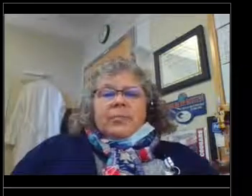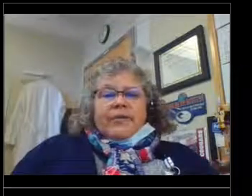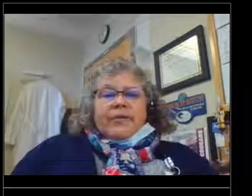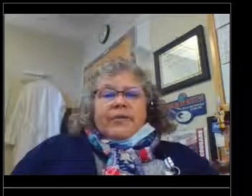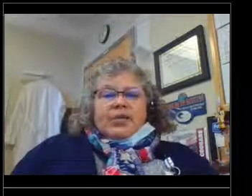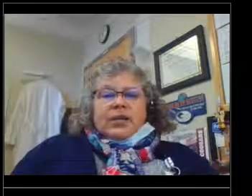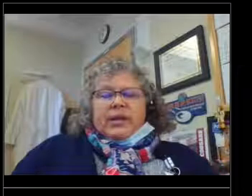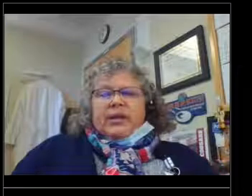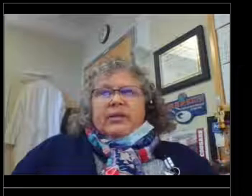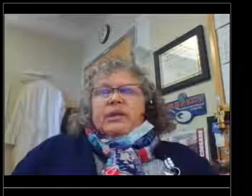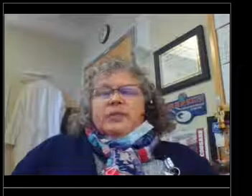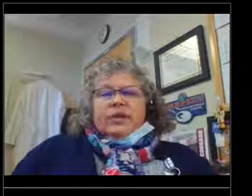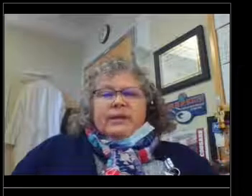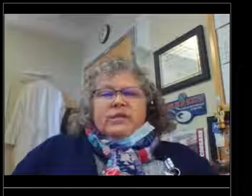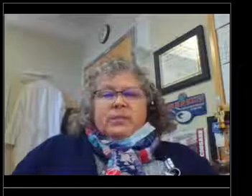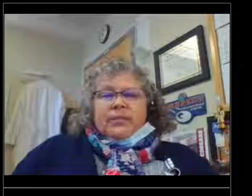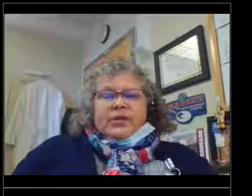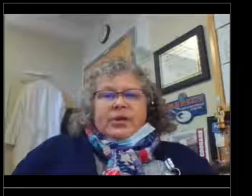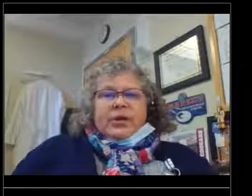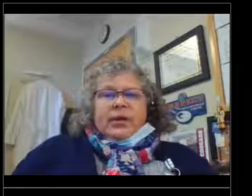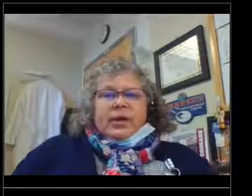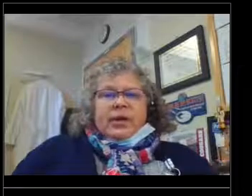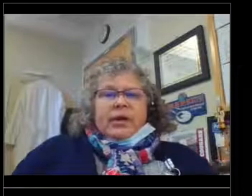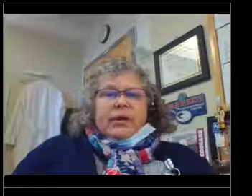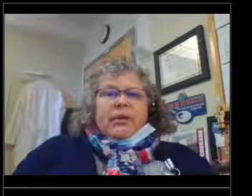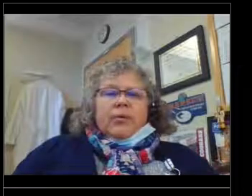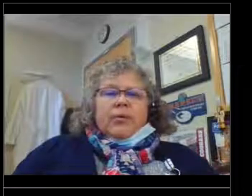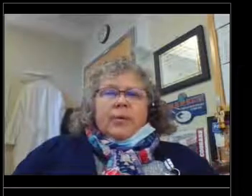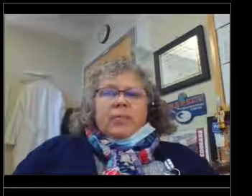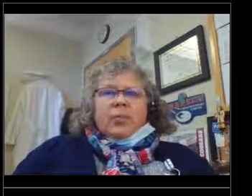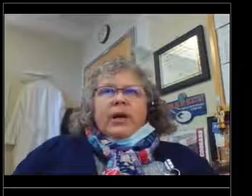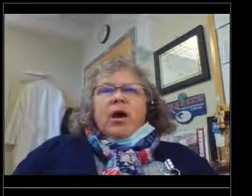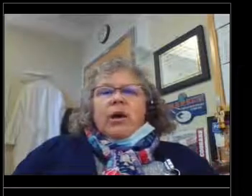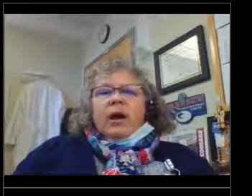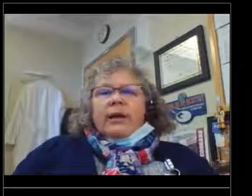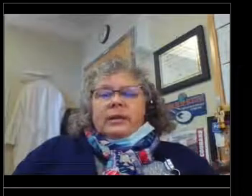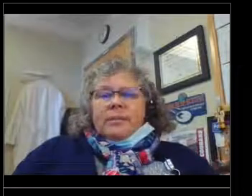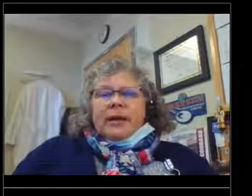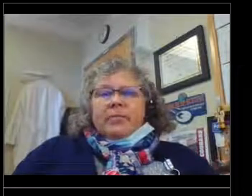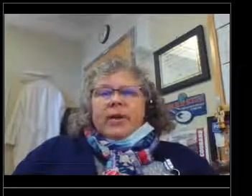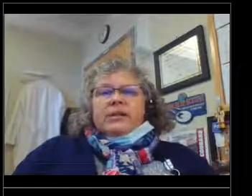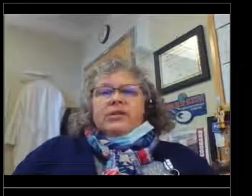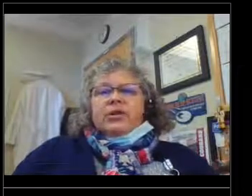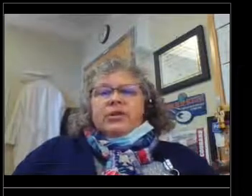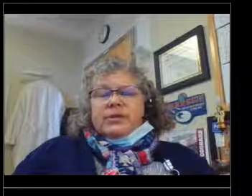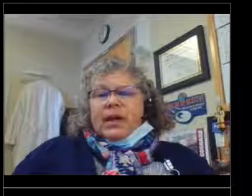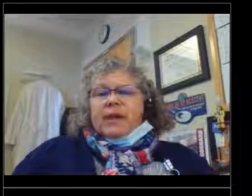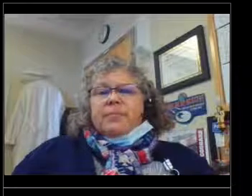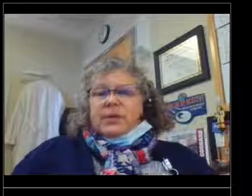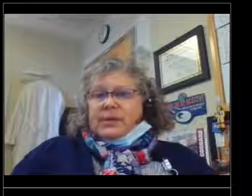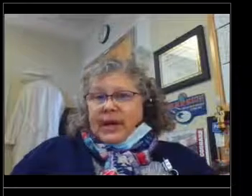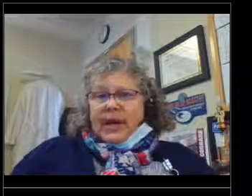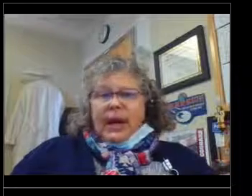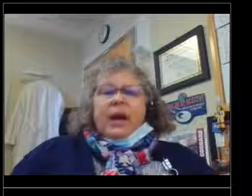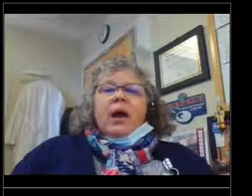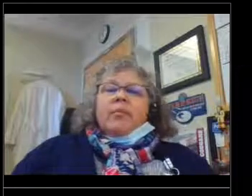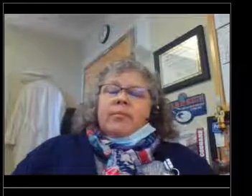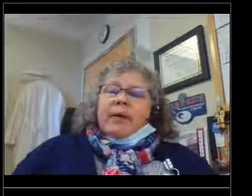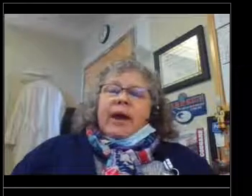So supervision, there's a couple different kinds of supervision. Remember, we are not independent practitioners